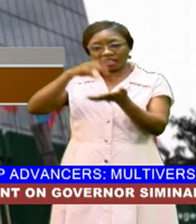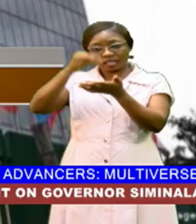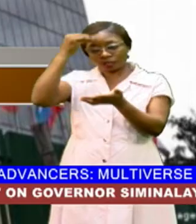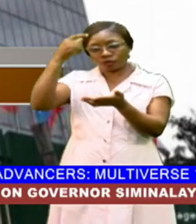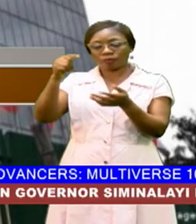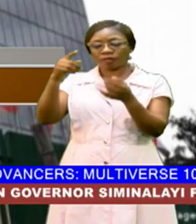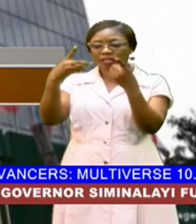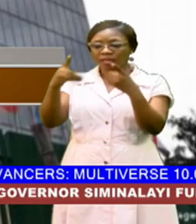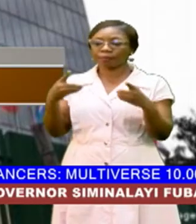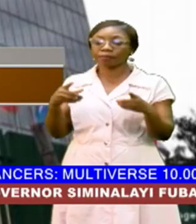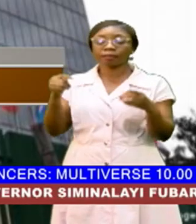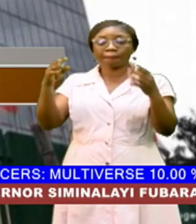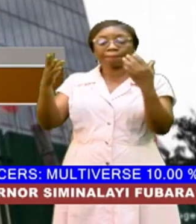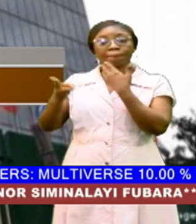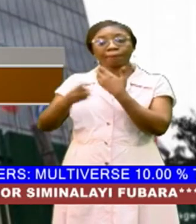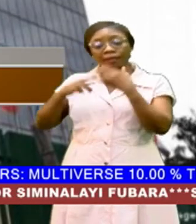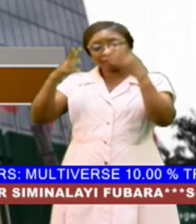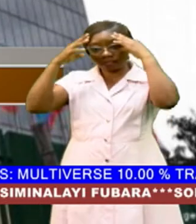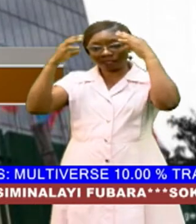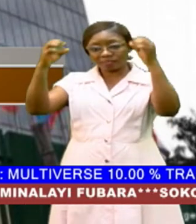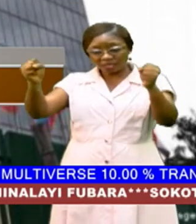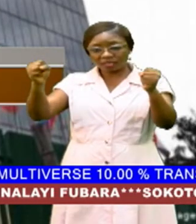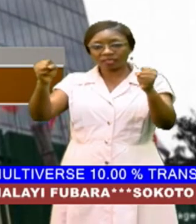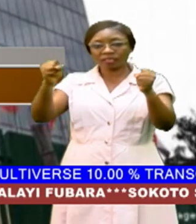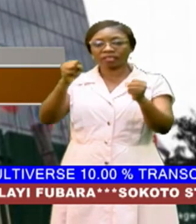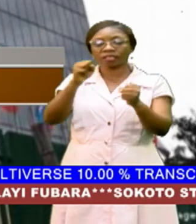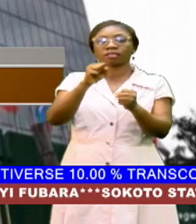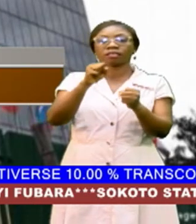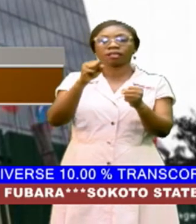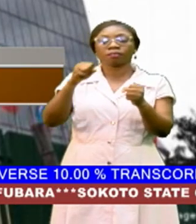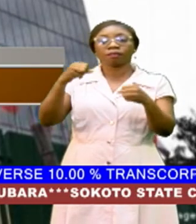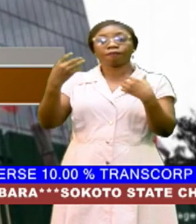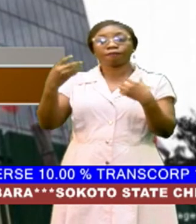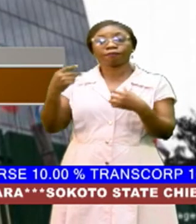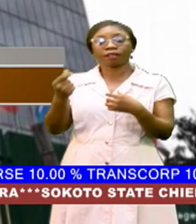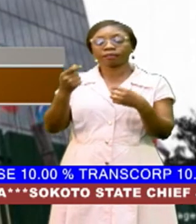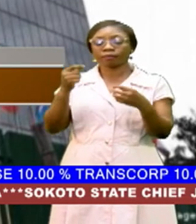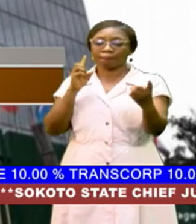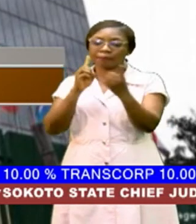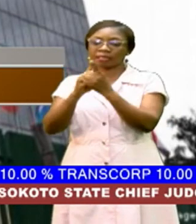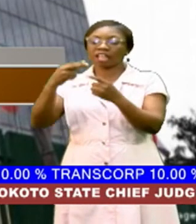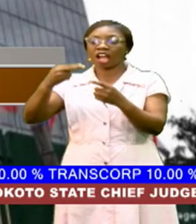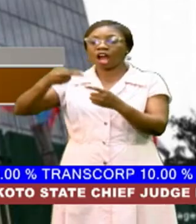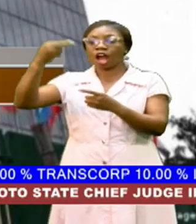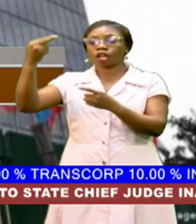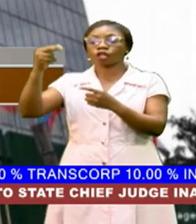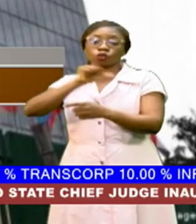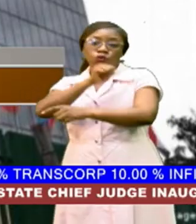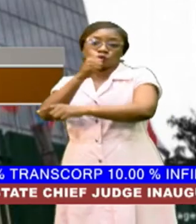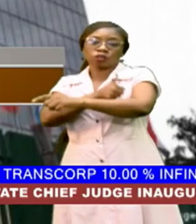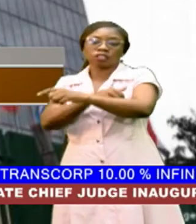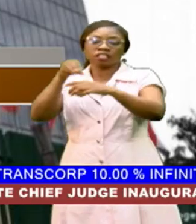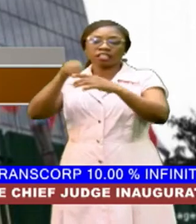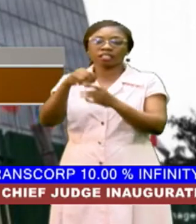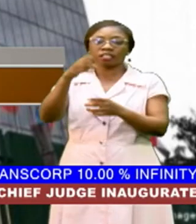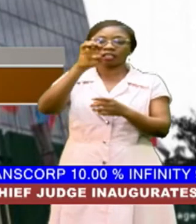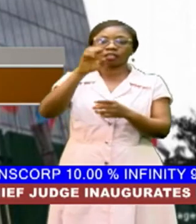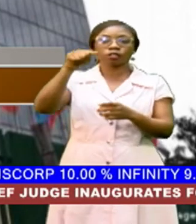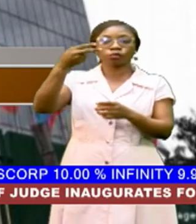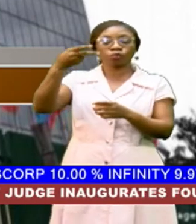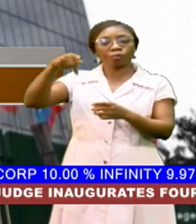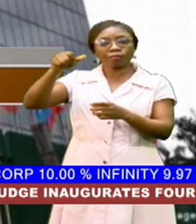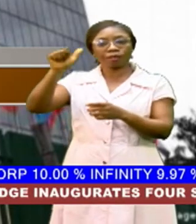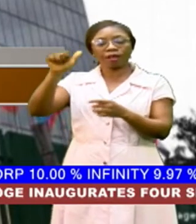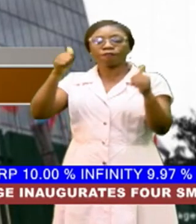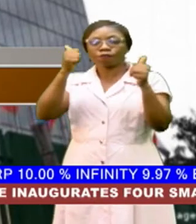the bank's president, Dr. Akinwumi Adesina, immediately contacted the highest levels of authority in the Ethiopian government,